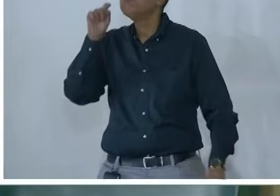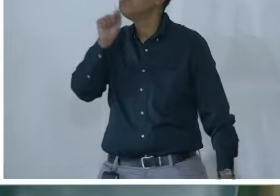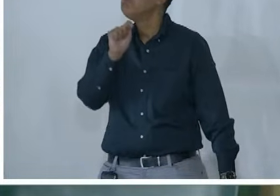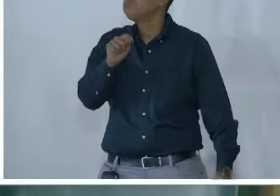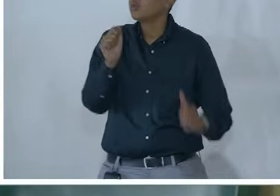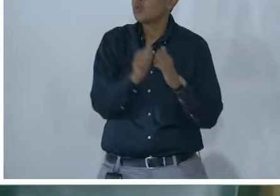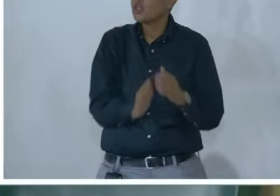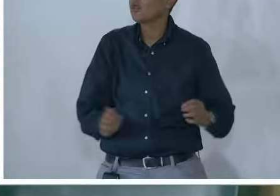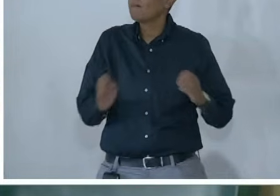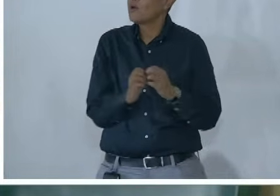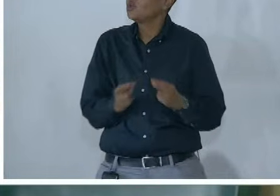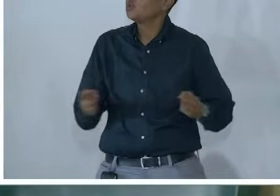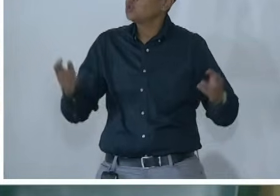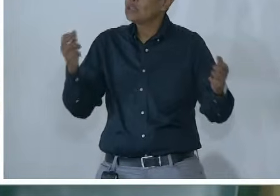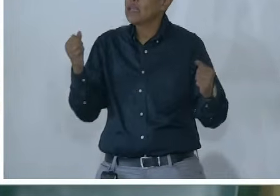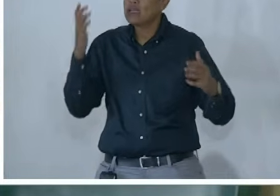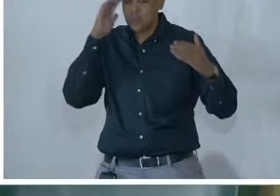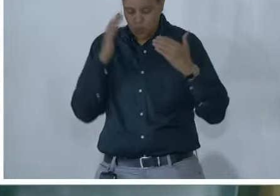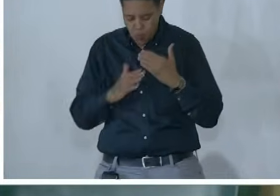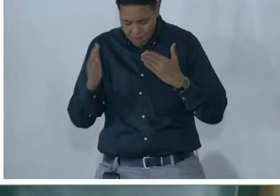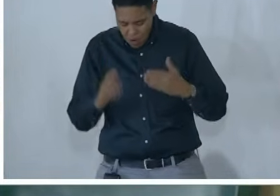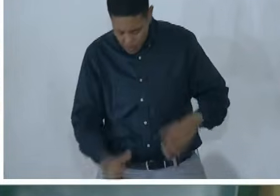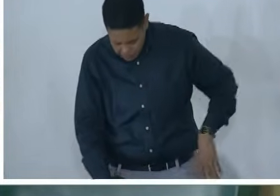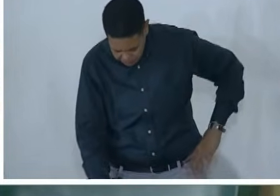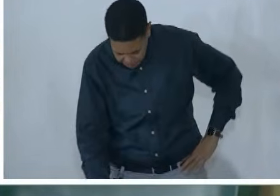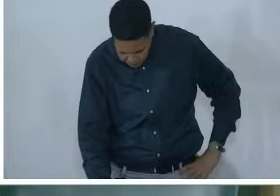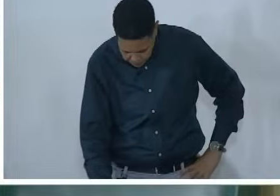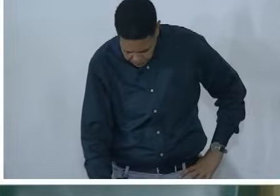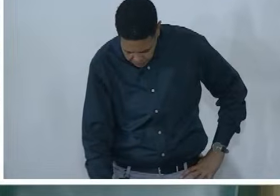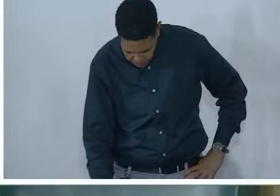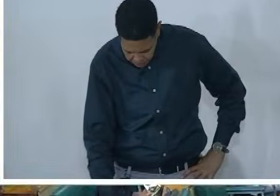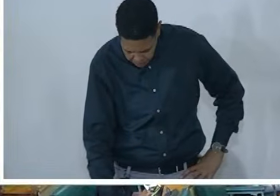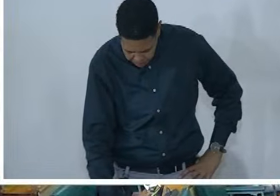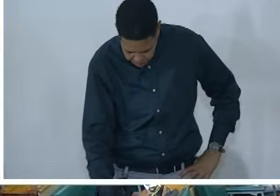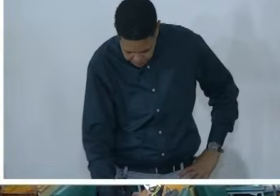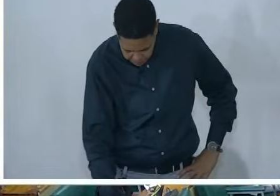with more resources going forward.